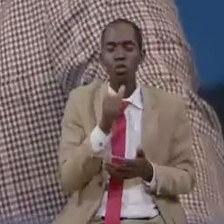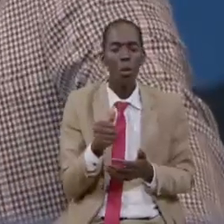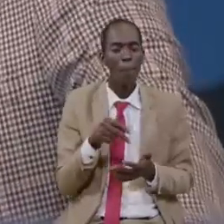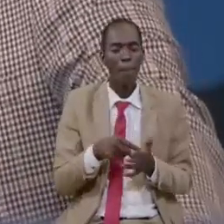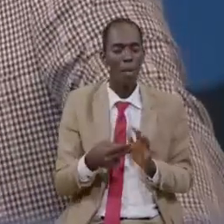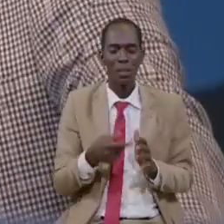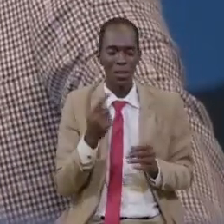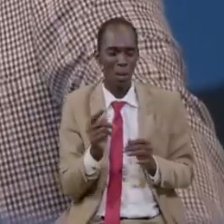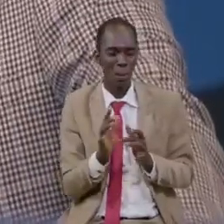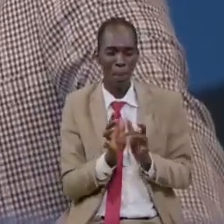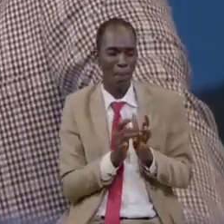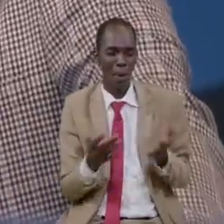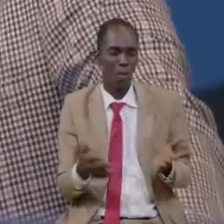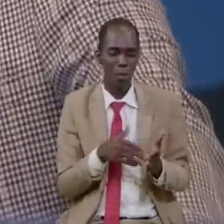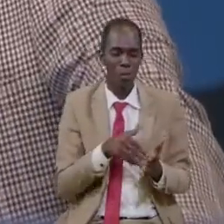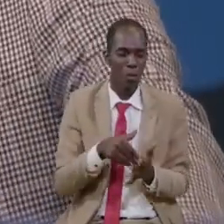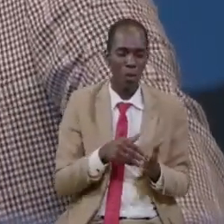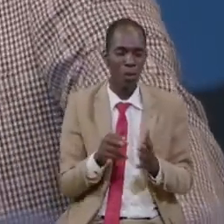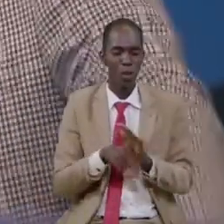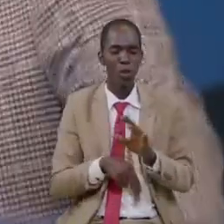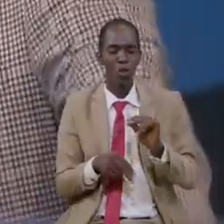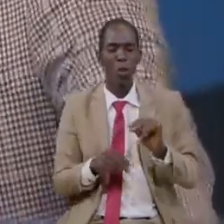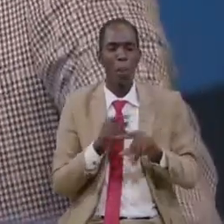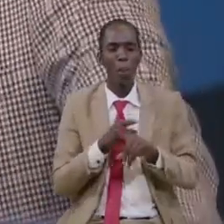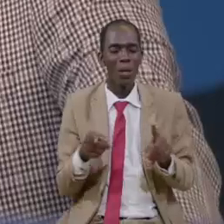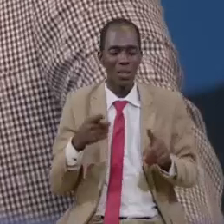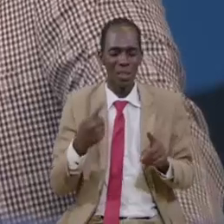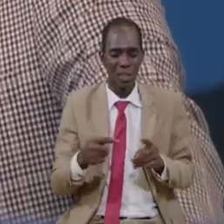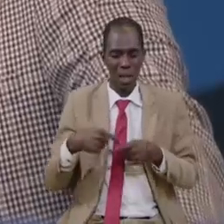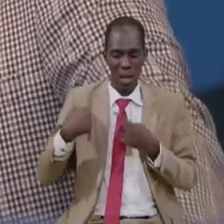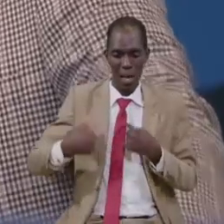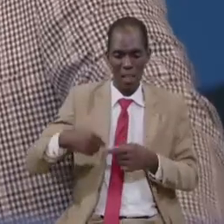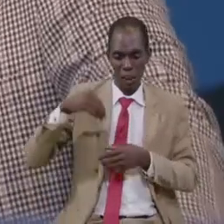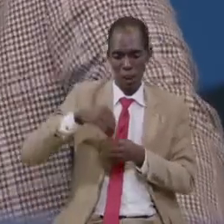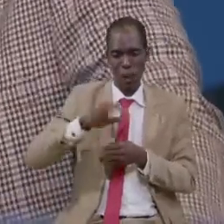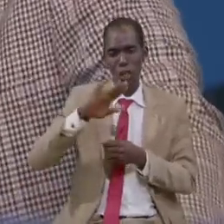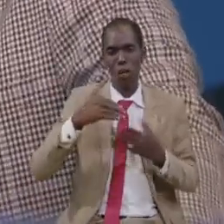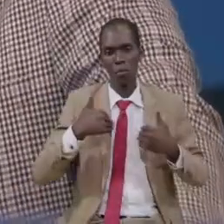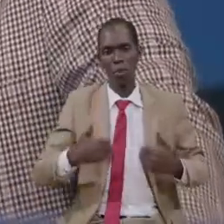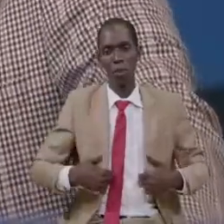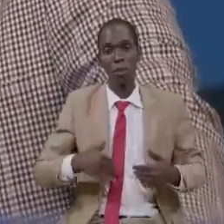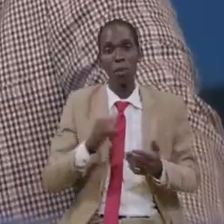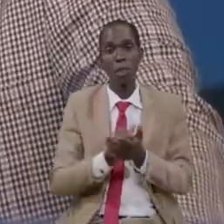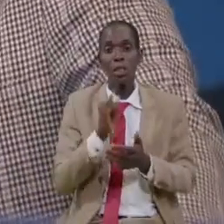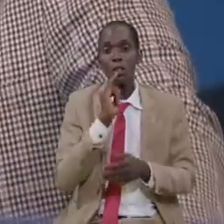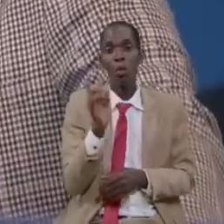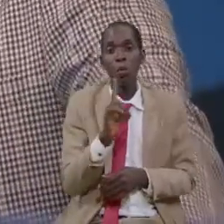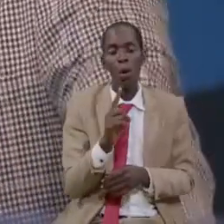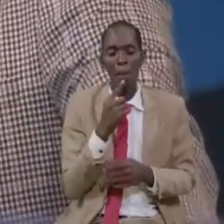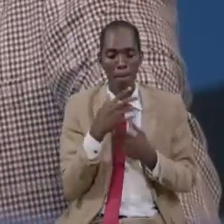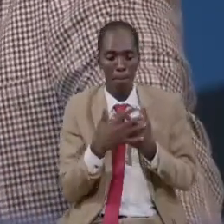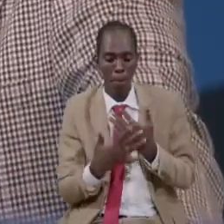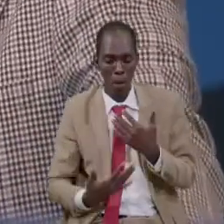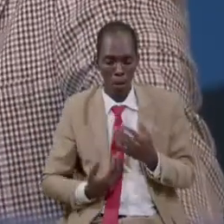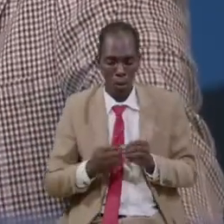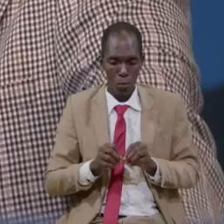I'm talking of the heart in your body. That's the center from which blood goes out to different parts